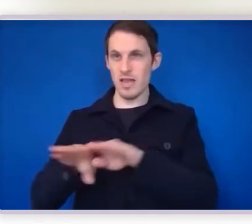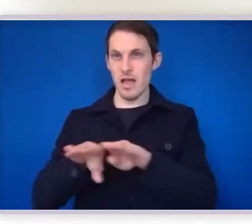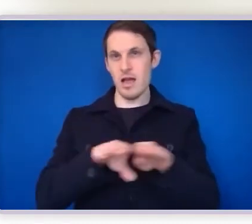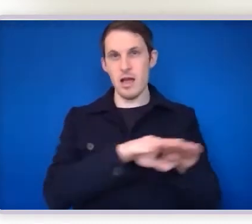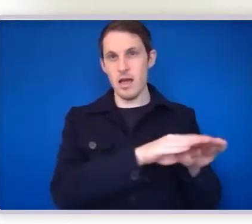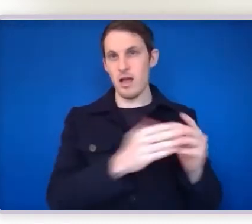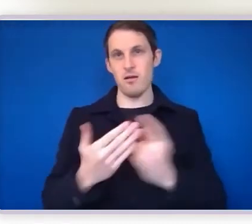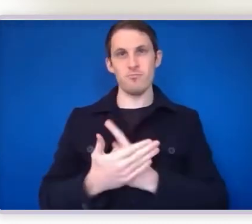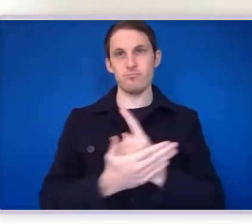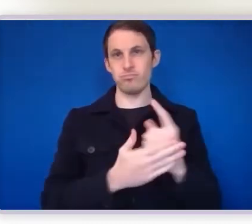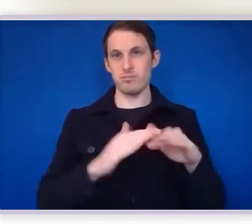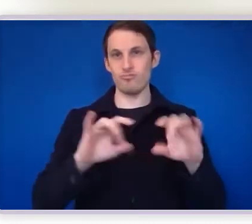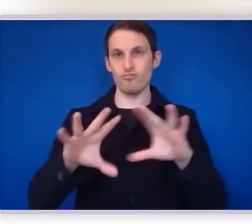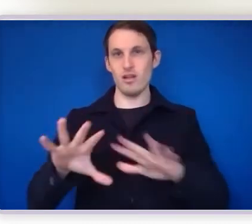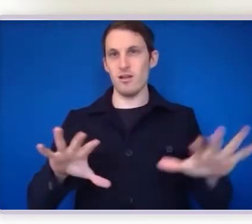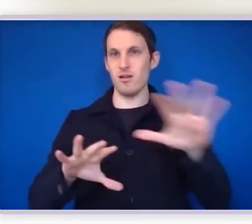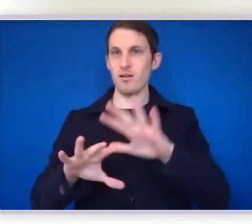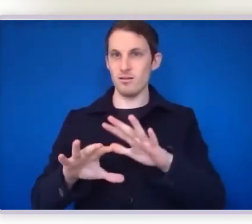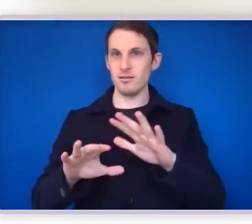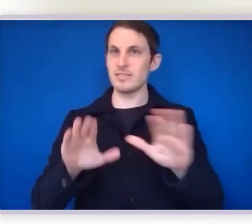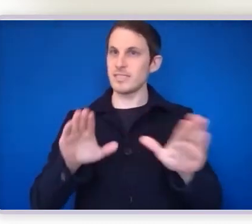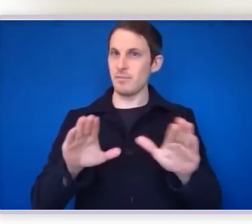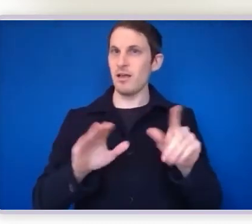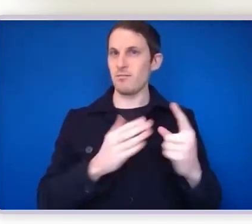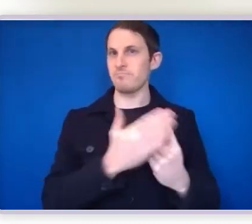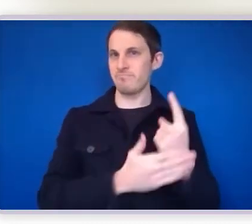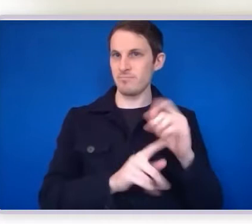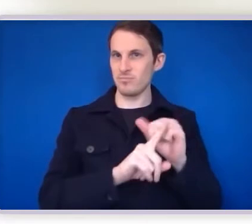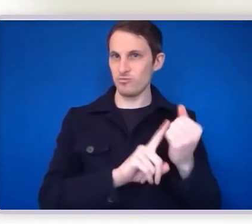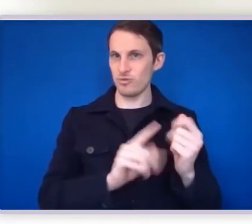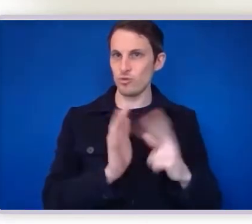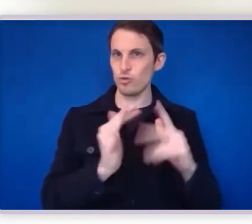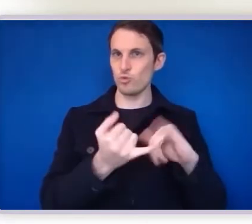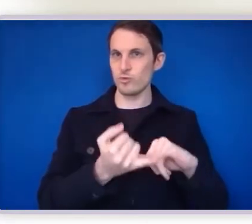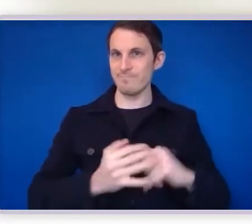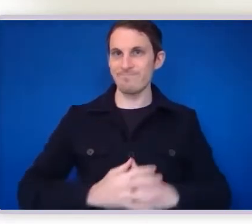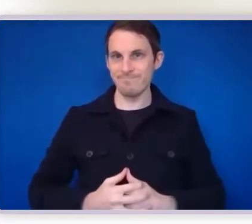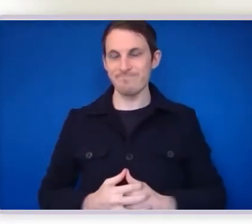happened around the country like that in the Royal Commission as well.